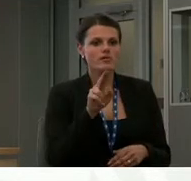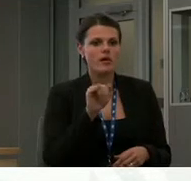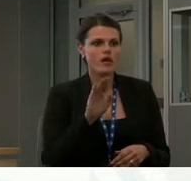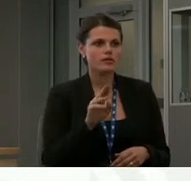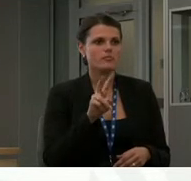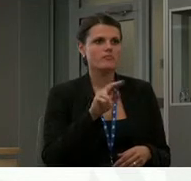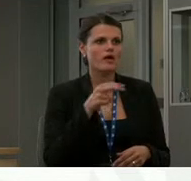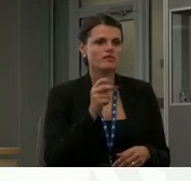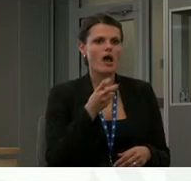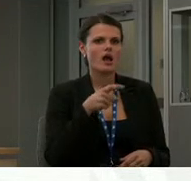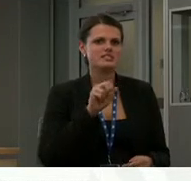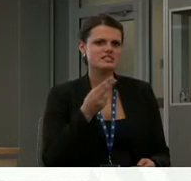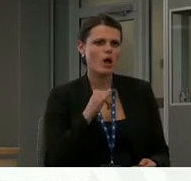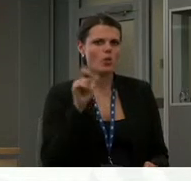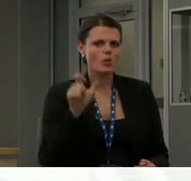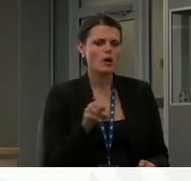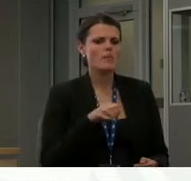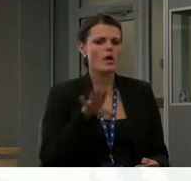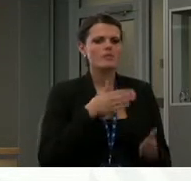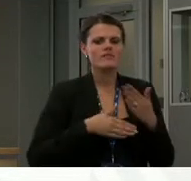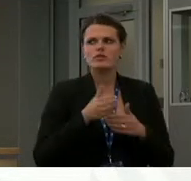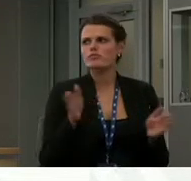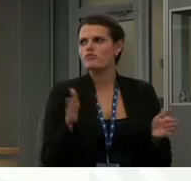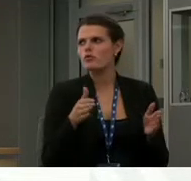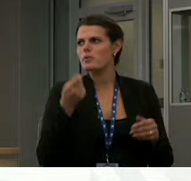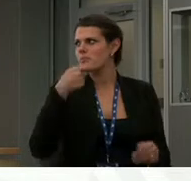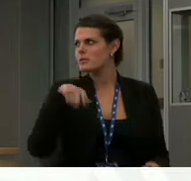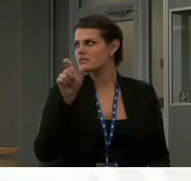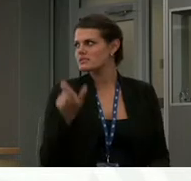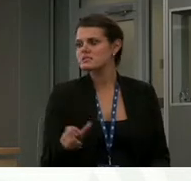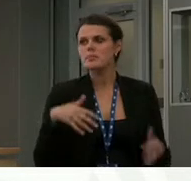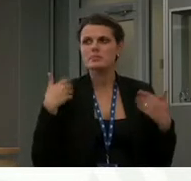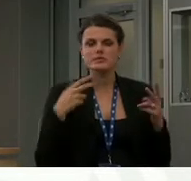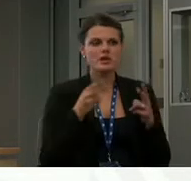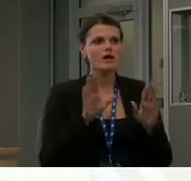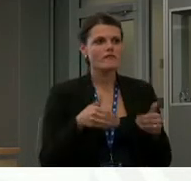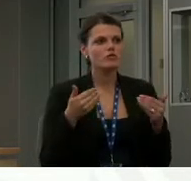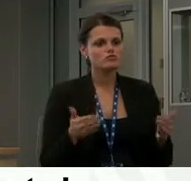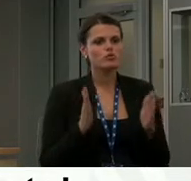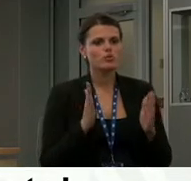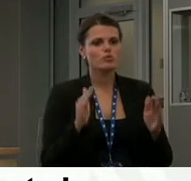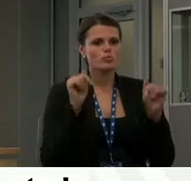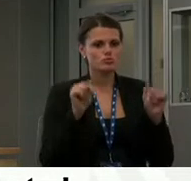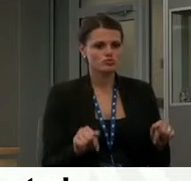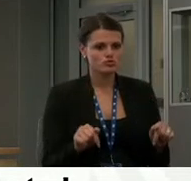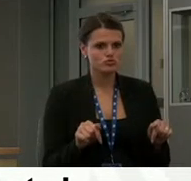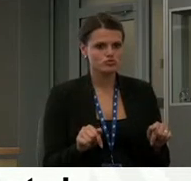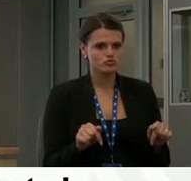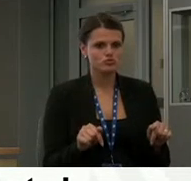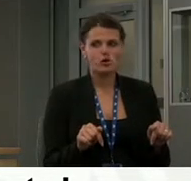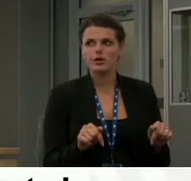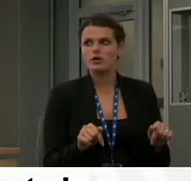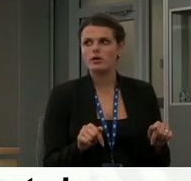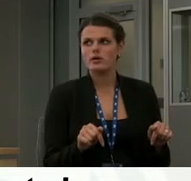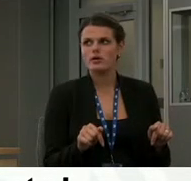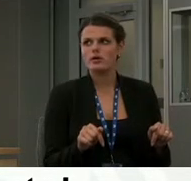efficiently. And at the end of the opening statements, I would like to give the floor to Yanis Varoufakis,